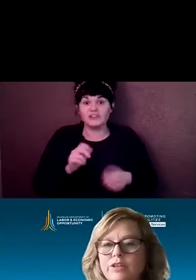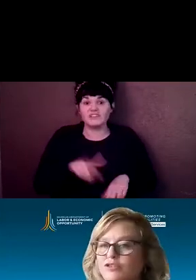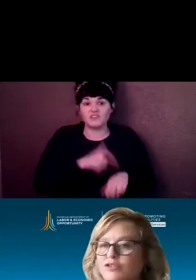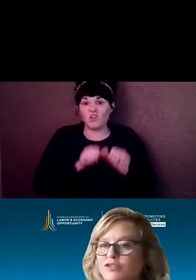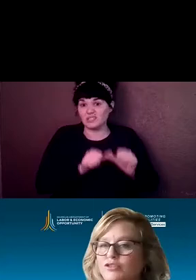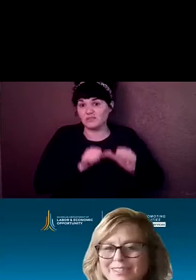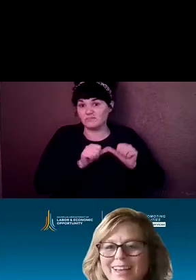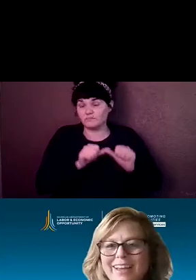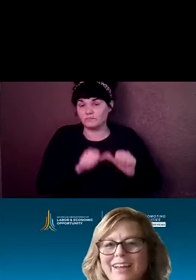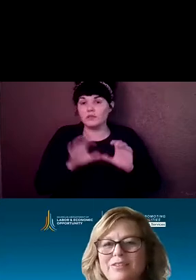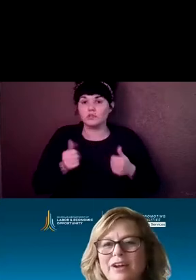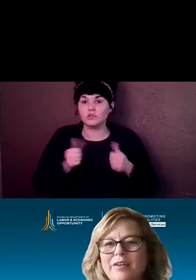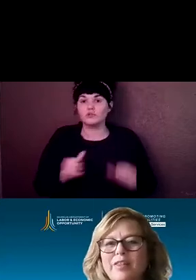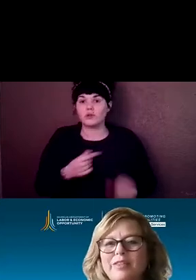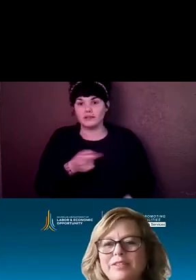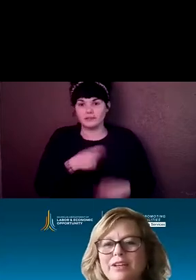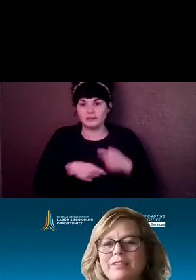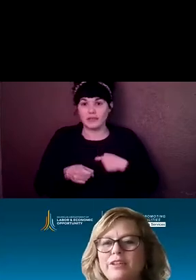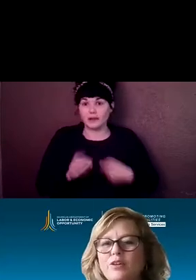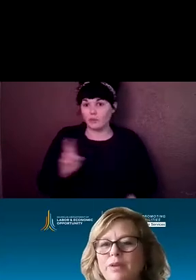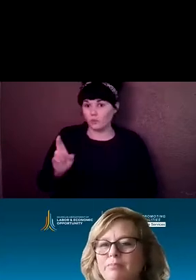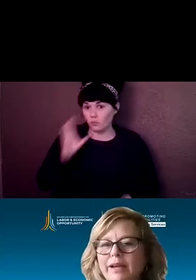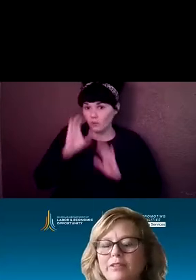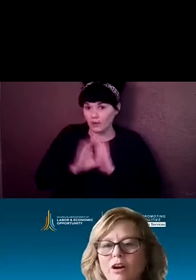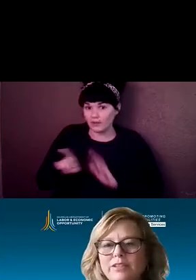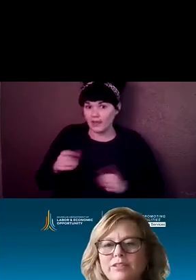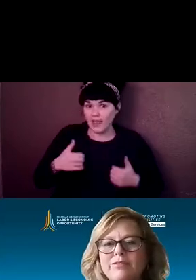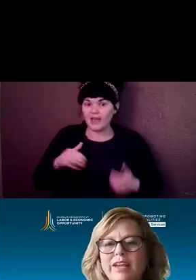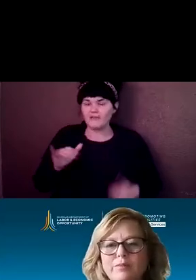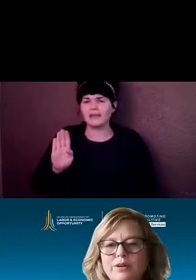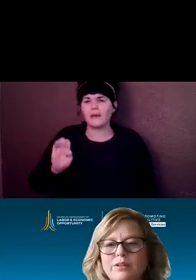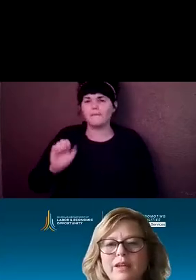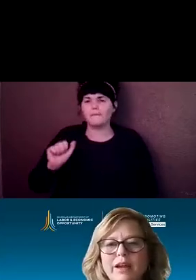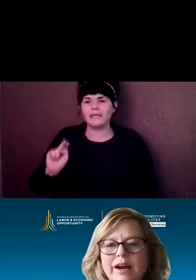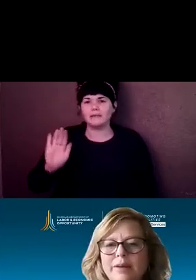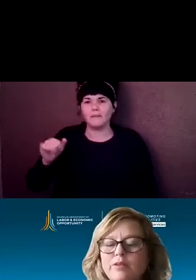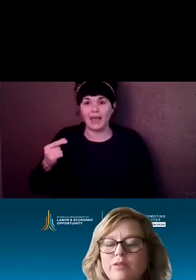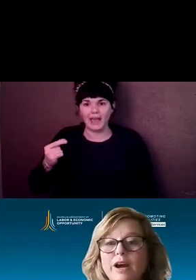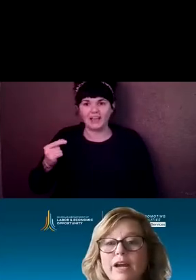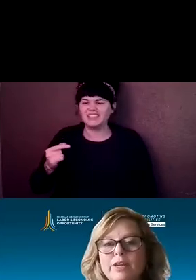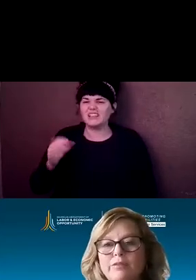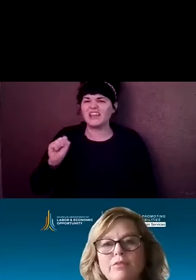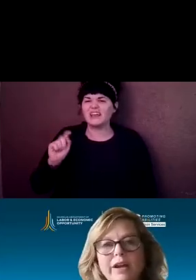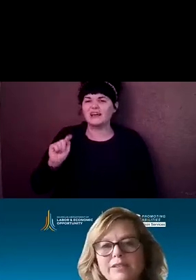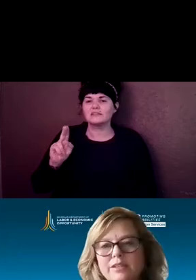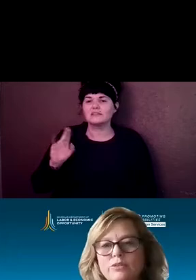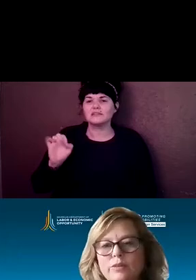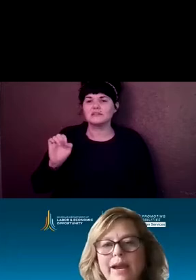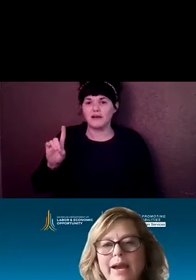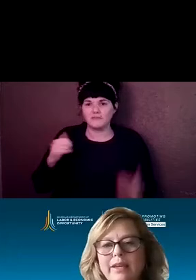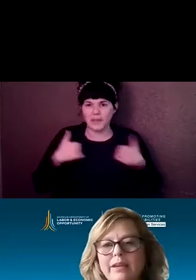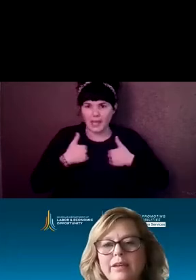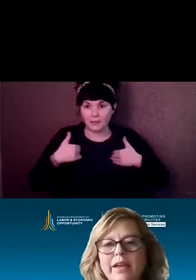you can try this instead. On the right, there's a little beanbag, long stuffed animal. You can try putting rice into